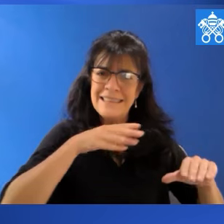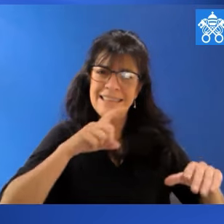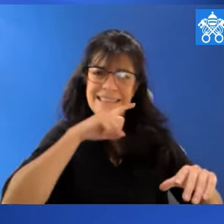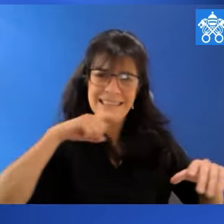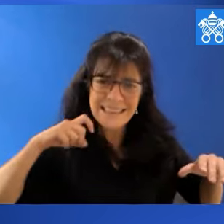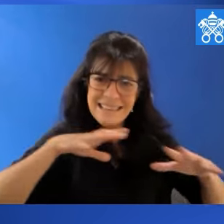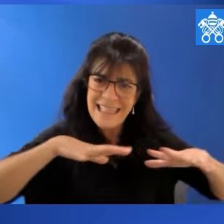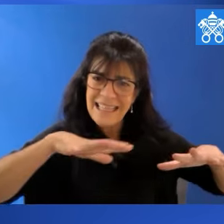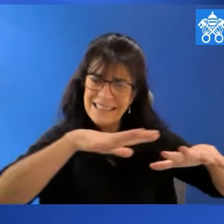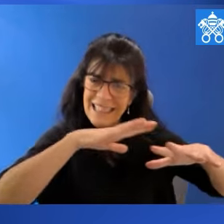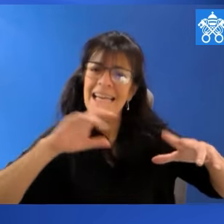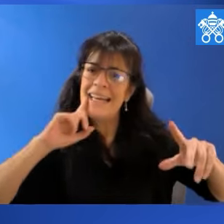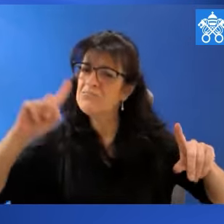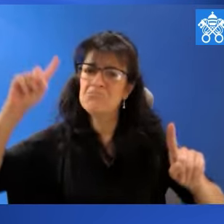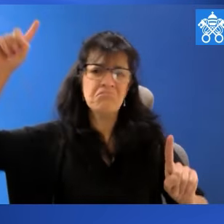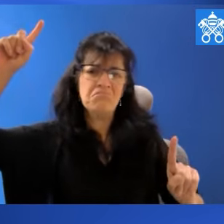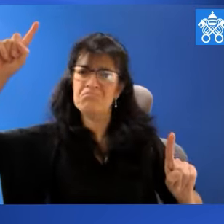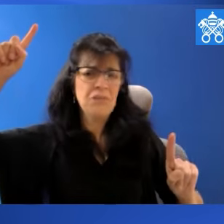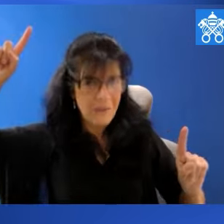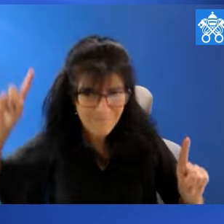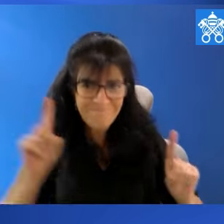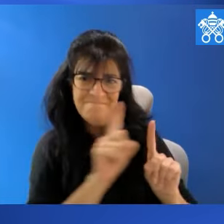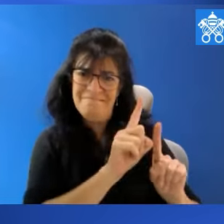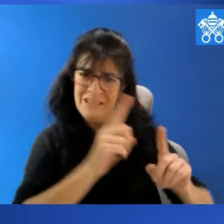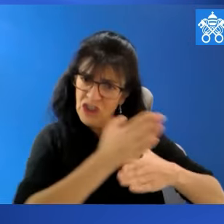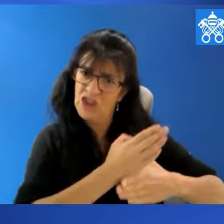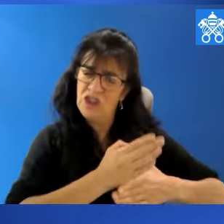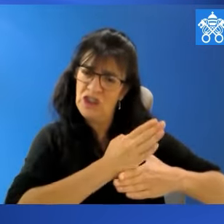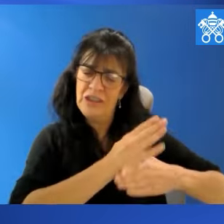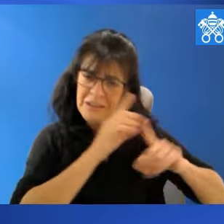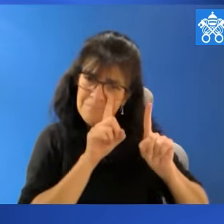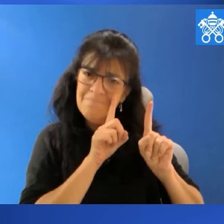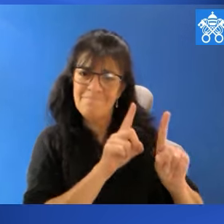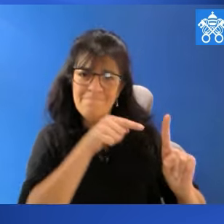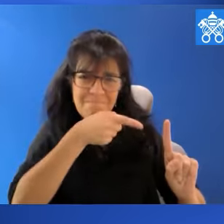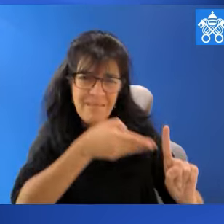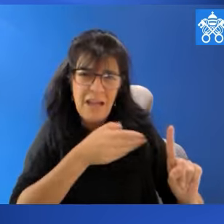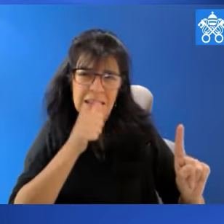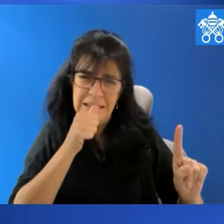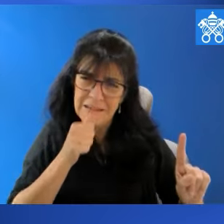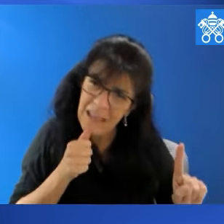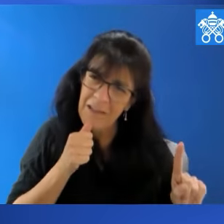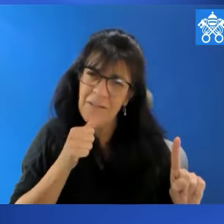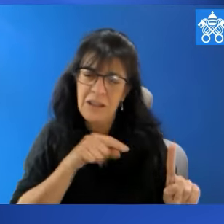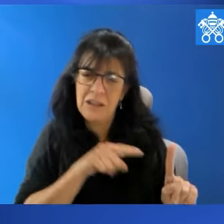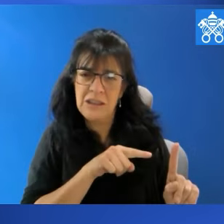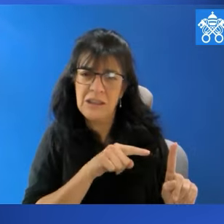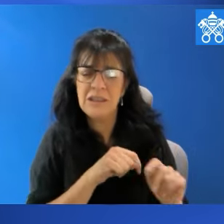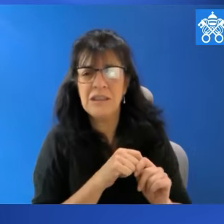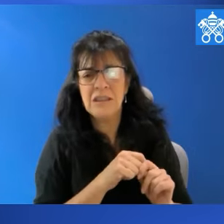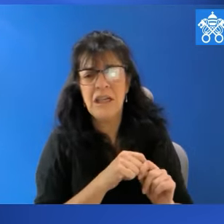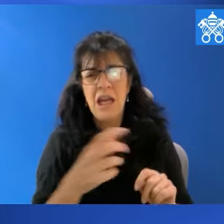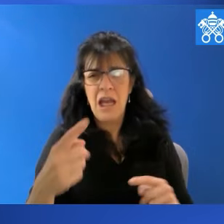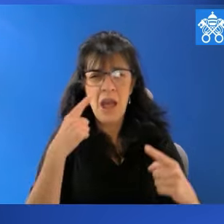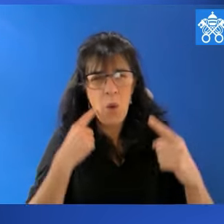he shares in the migrants' drama. He is there with them. He suffers with them.